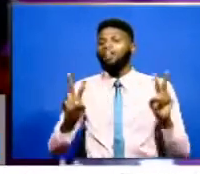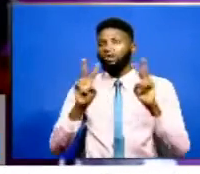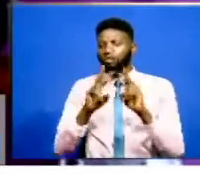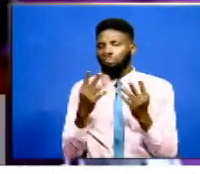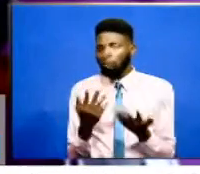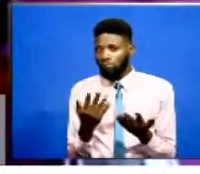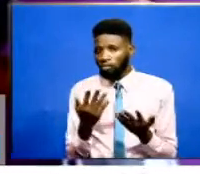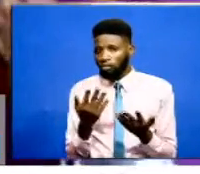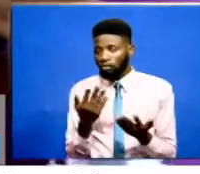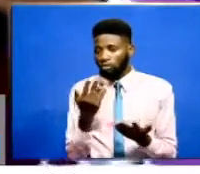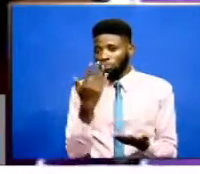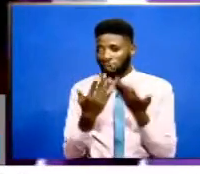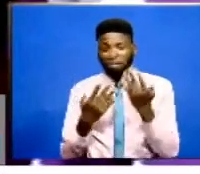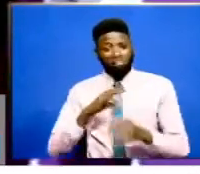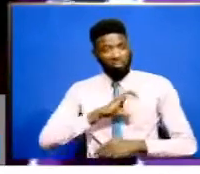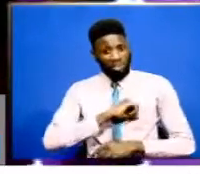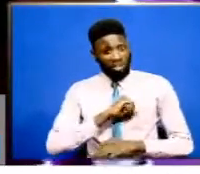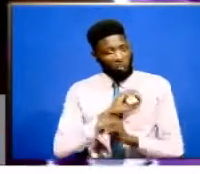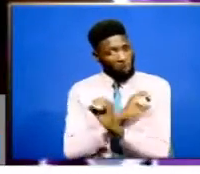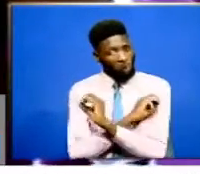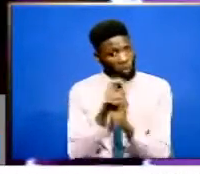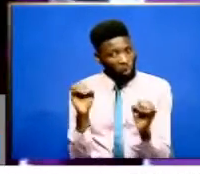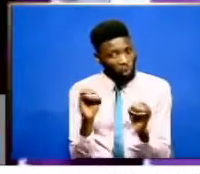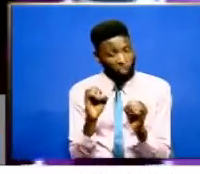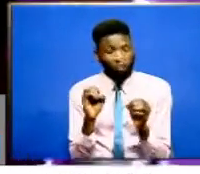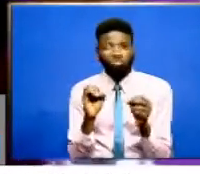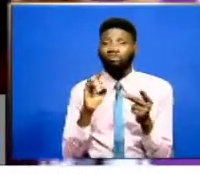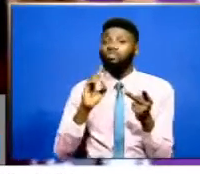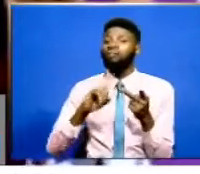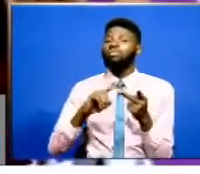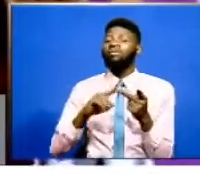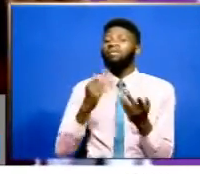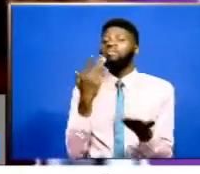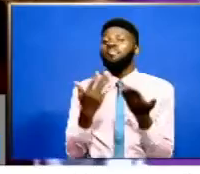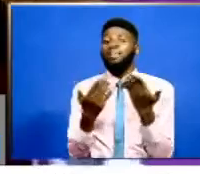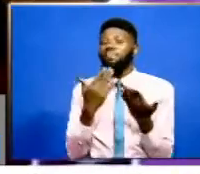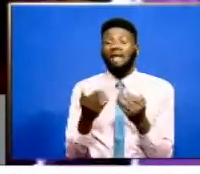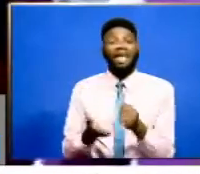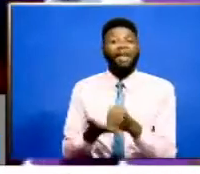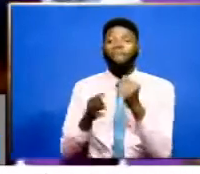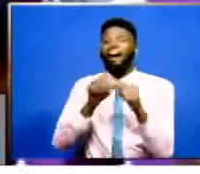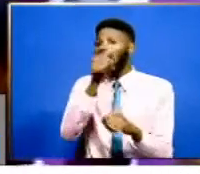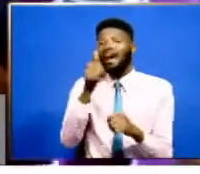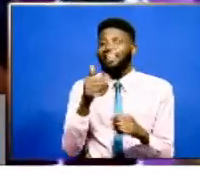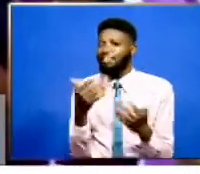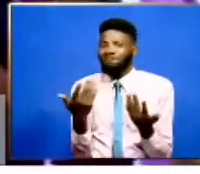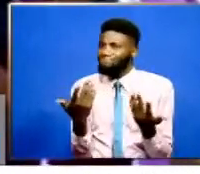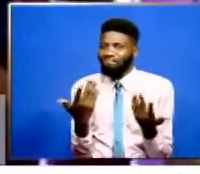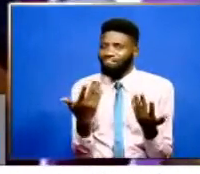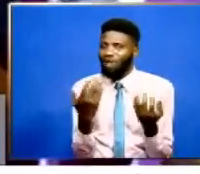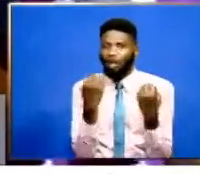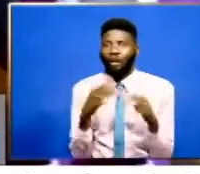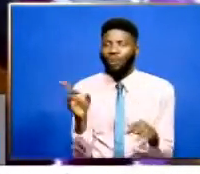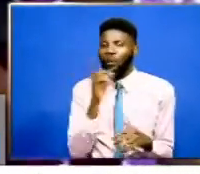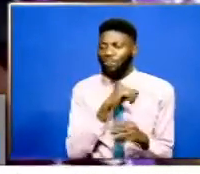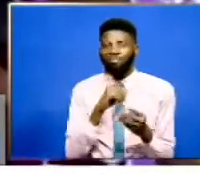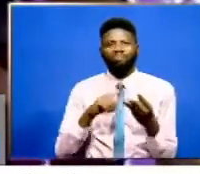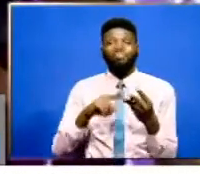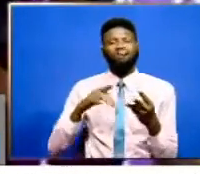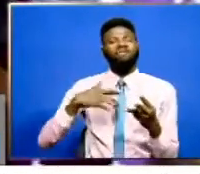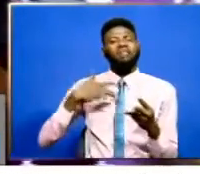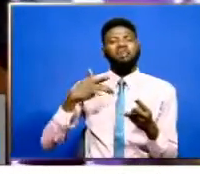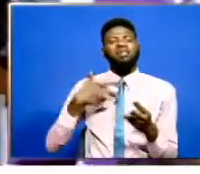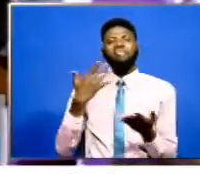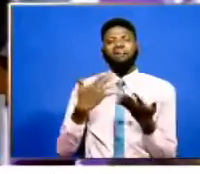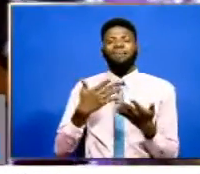virtue of patience? Could you have lost the virtue of charity? could you have lost the virtue of